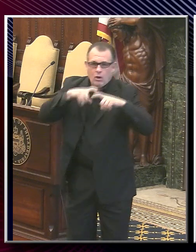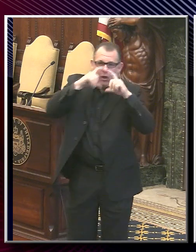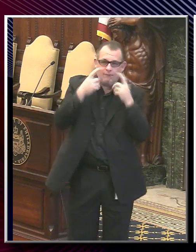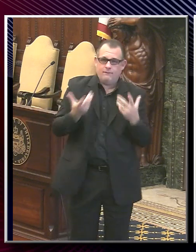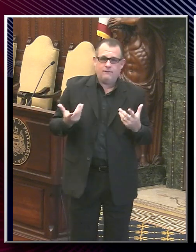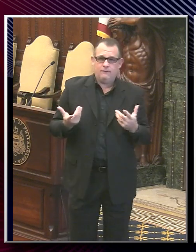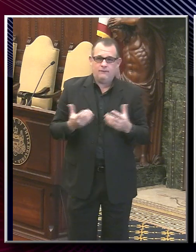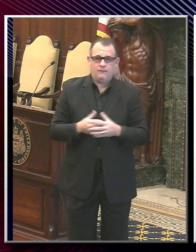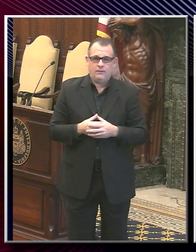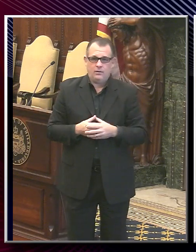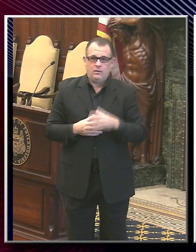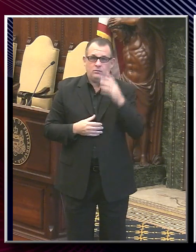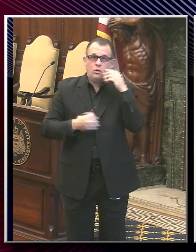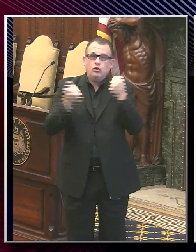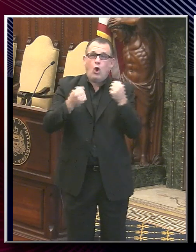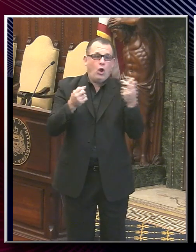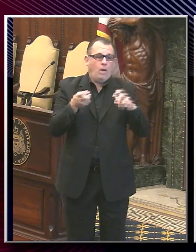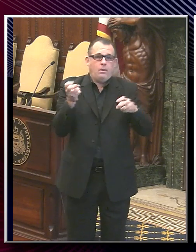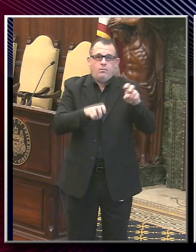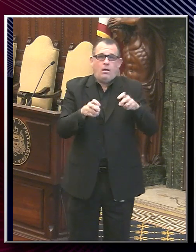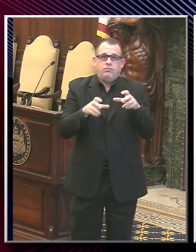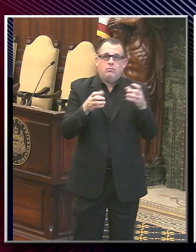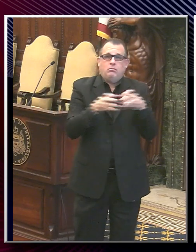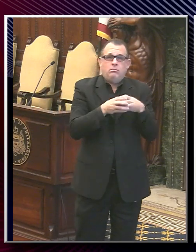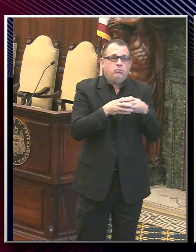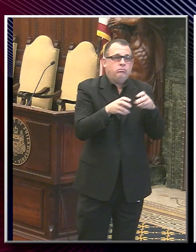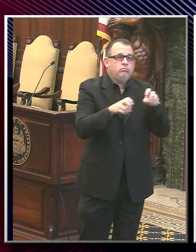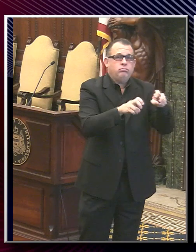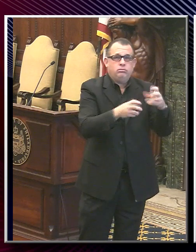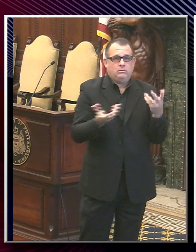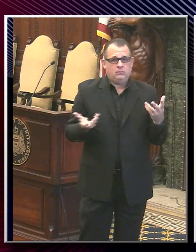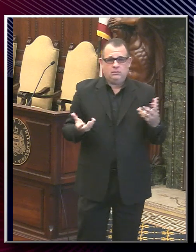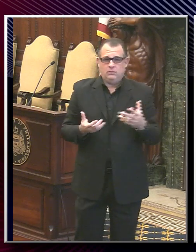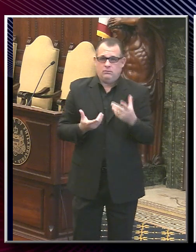then this is the thing that's maybe the biggest worry of mine, is this spreading a little bit